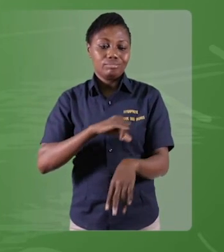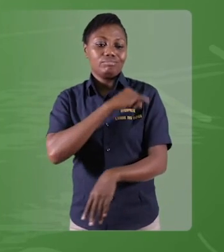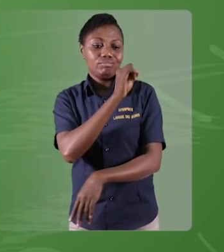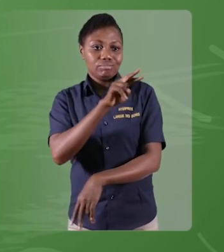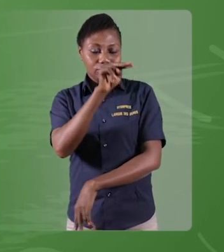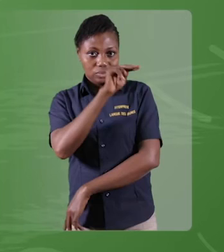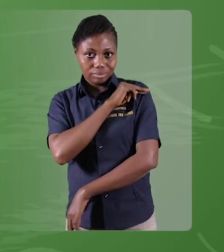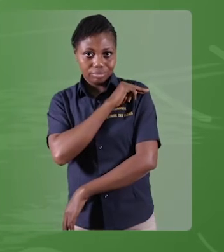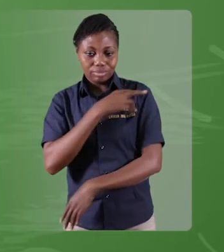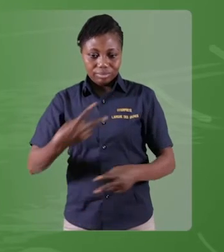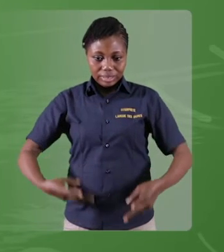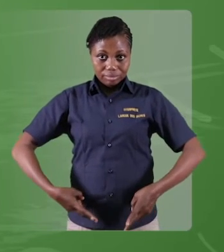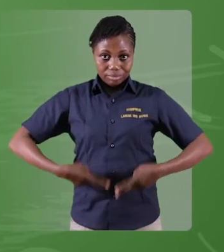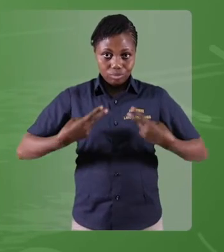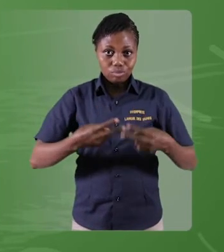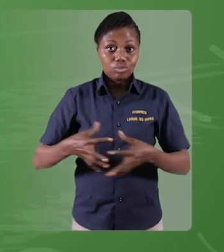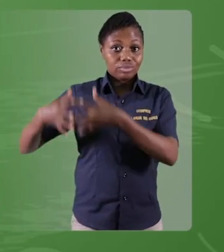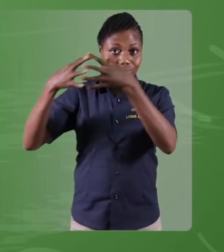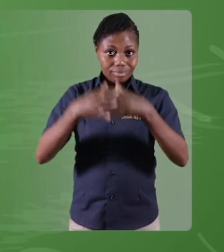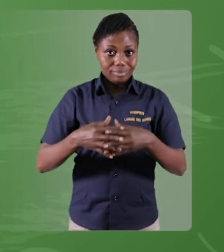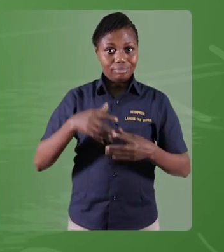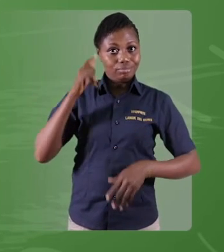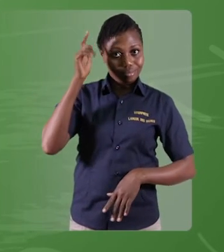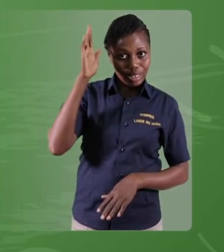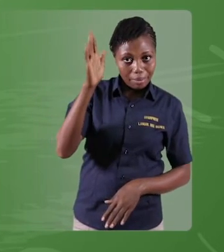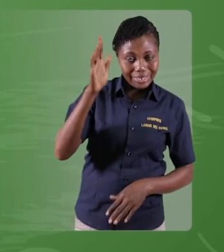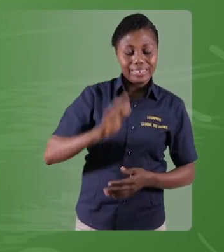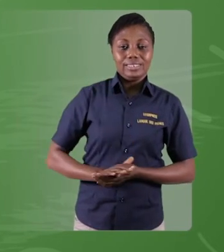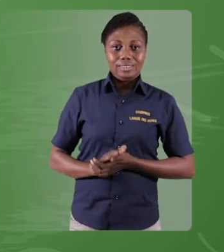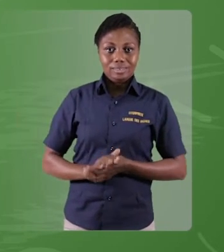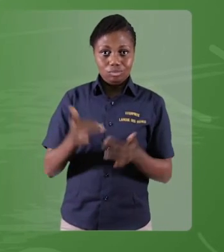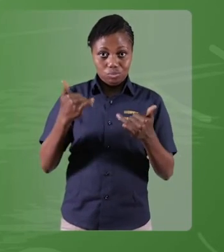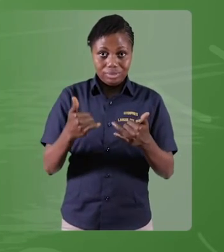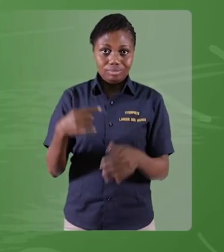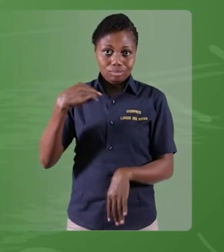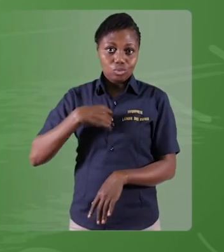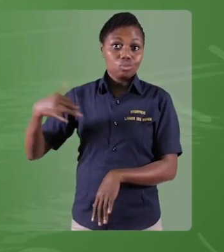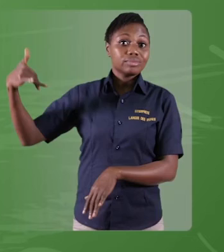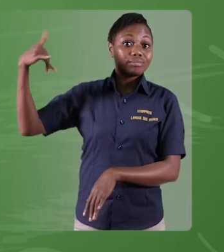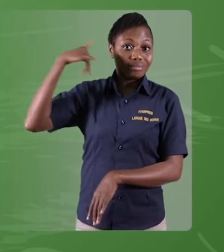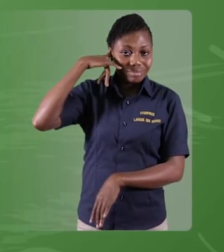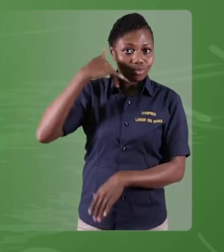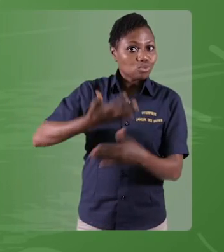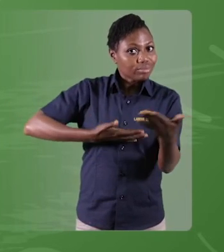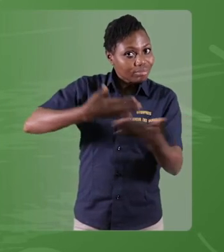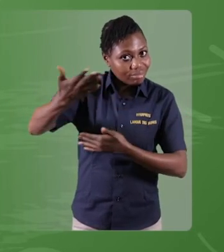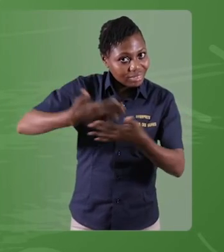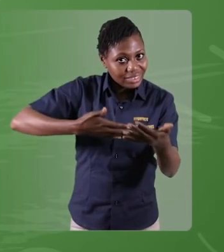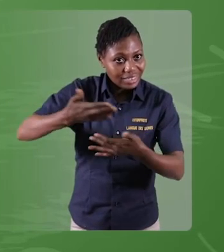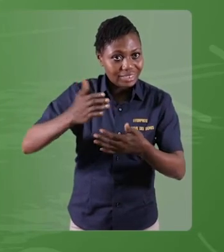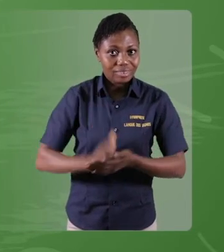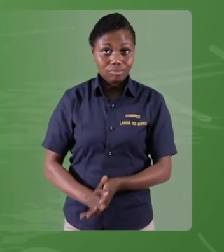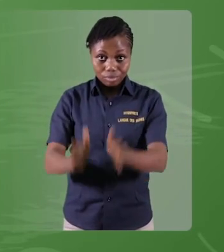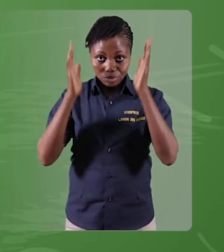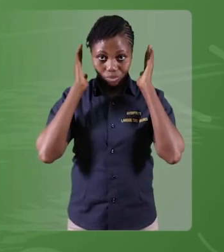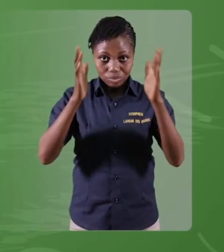play this conversation with a friend of mine. His name is John. He's calling me from the US. So